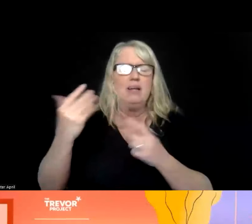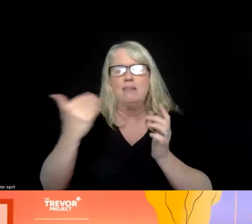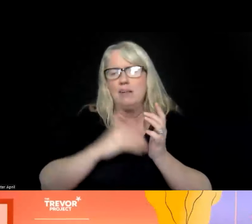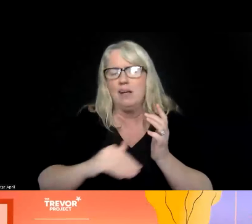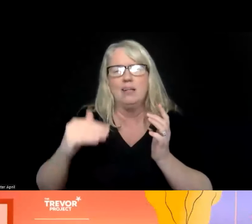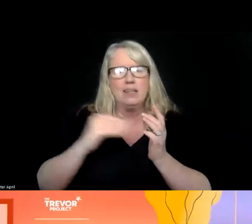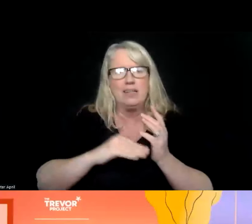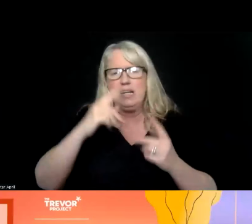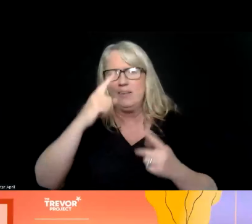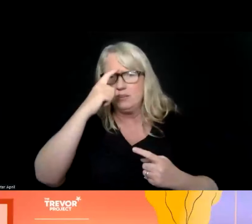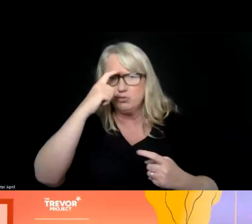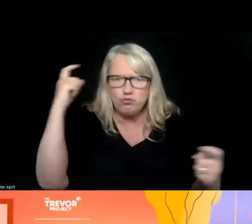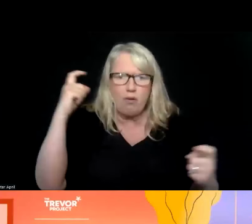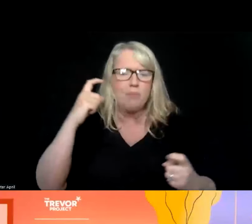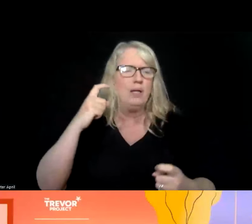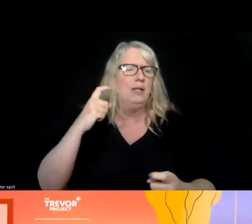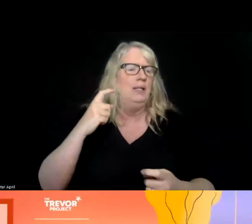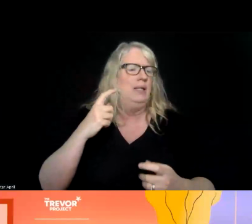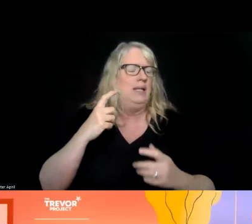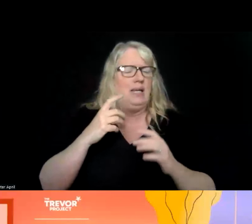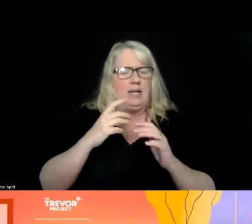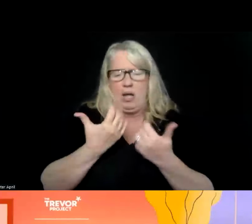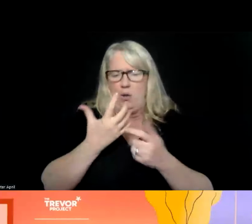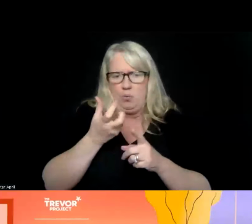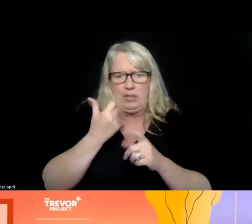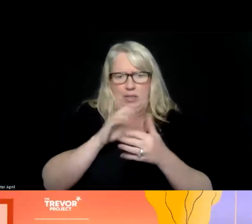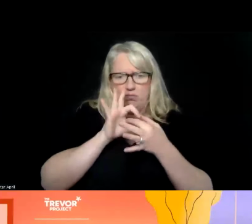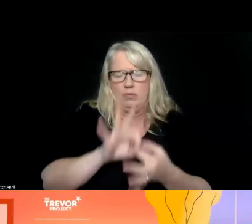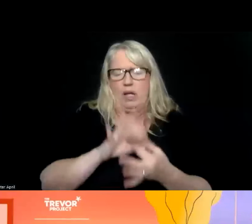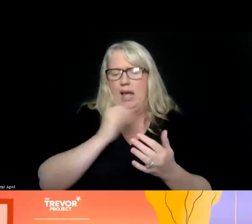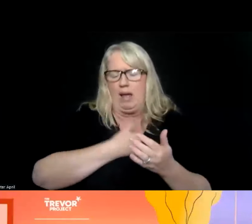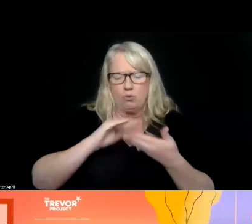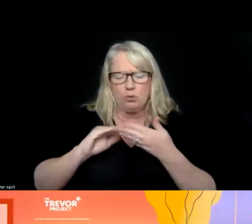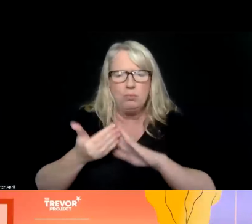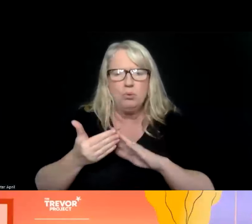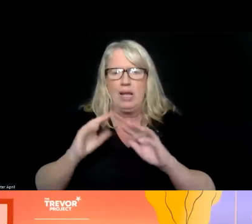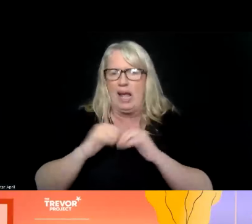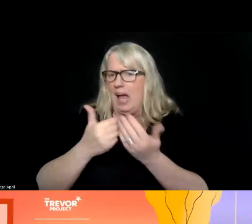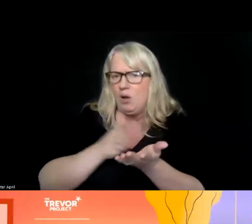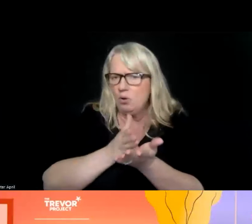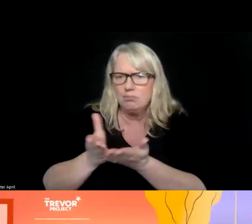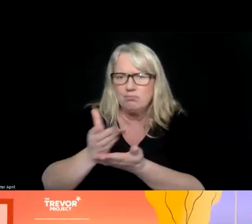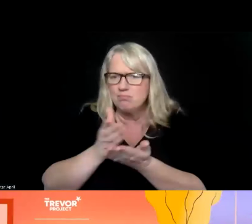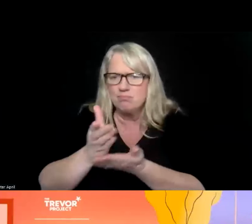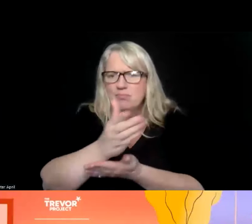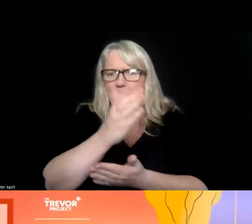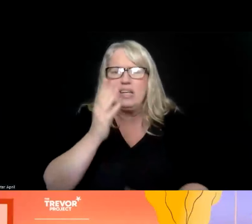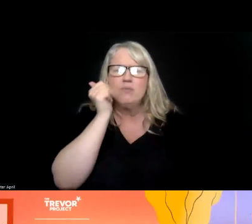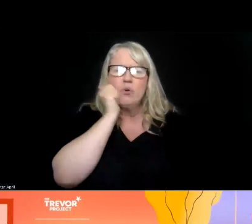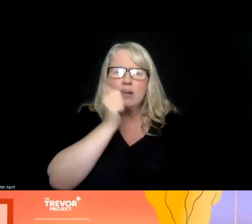can really impact, you know, how we relate to our communities, how we navigate our way through daily